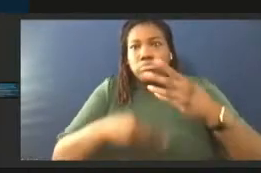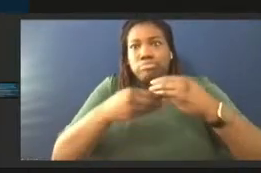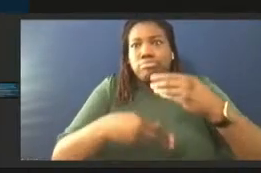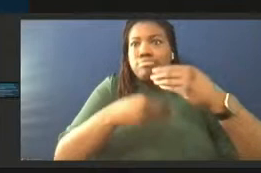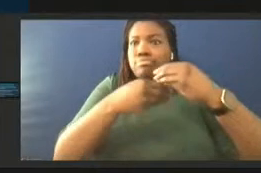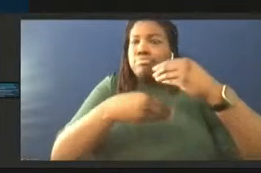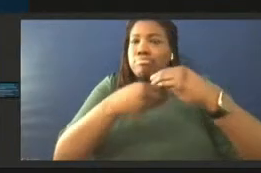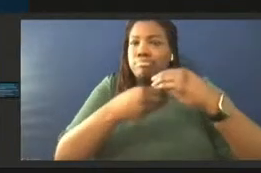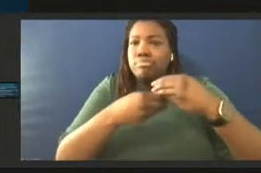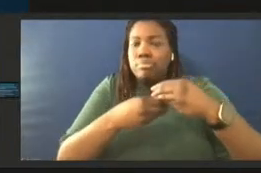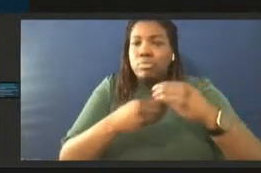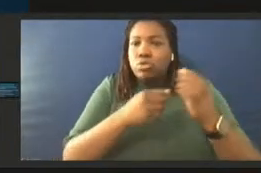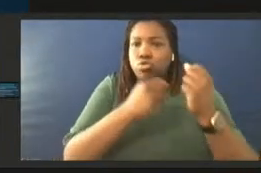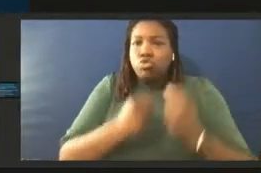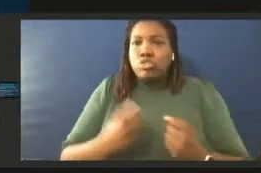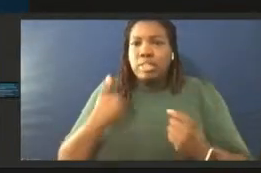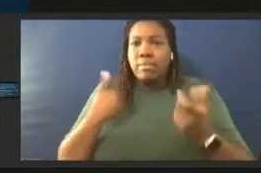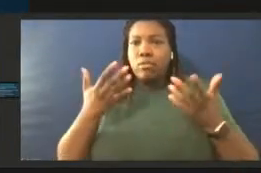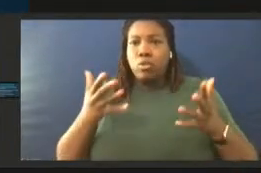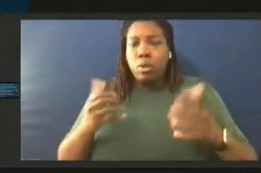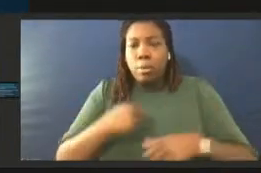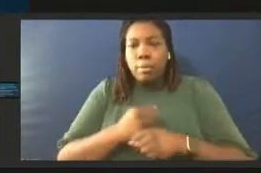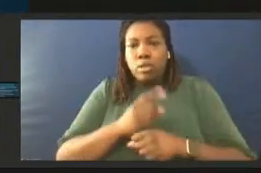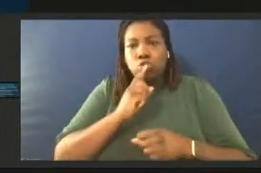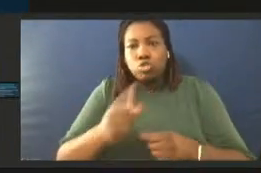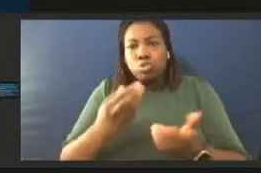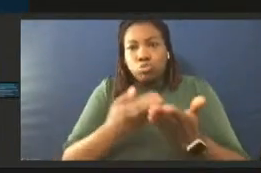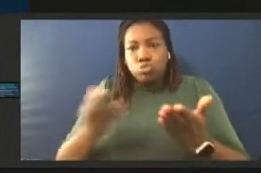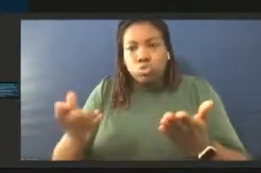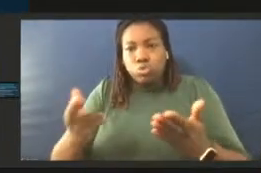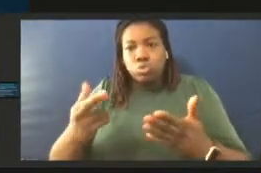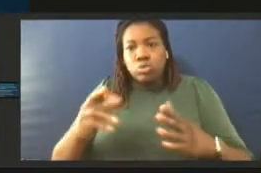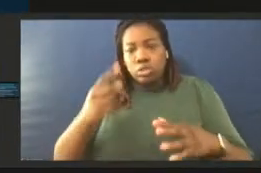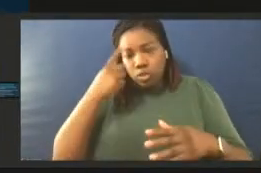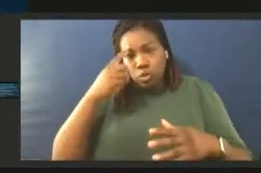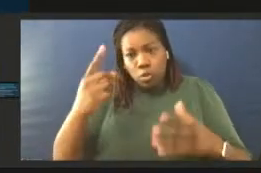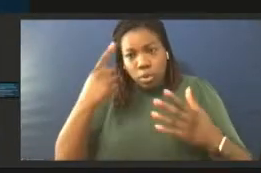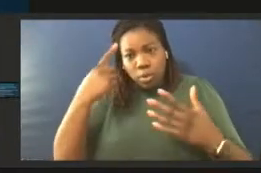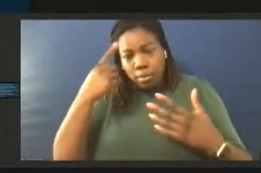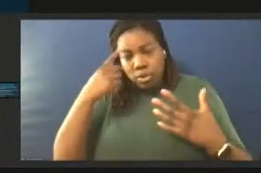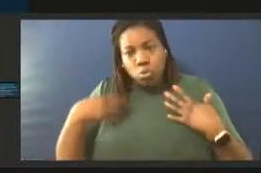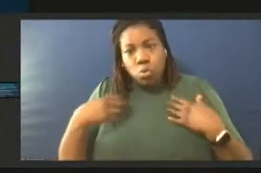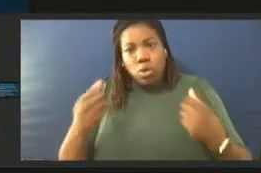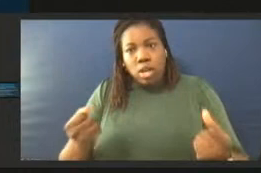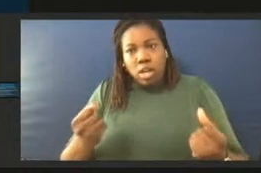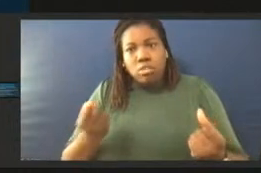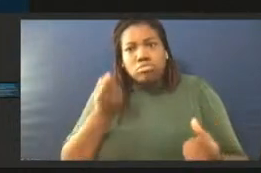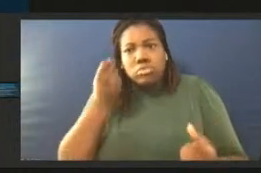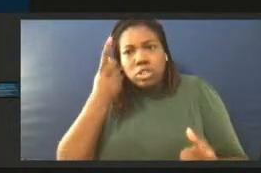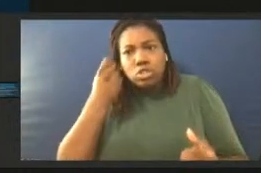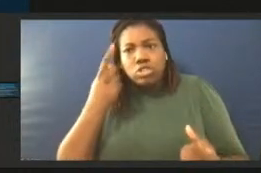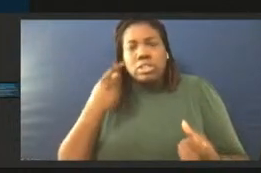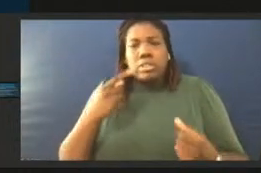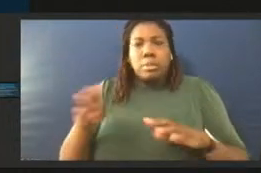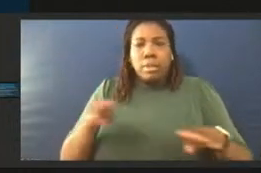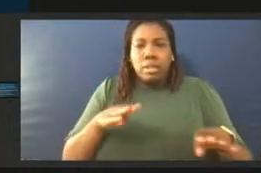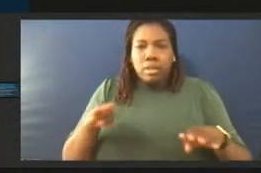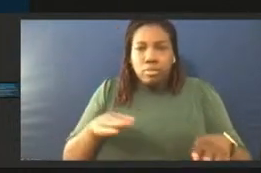so making sure that we have resources for mental health literacy, behavioral activation,